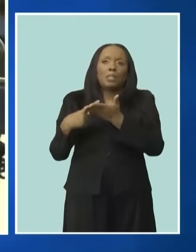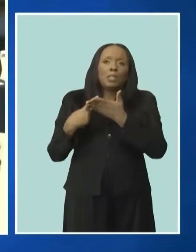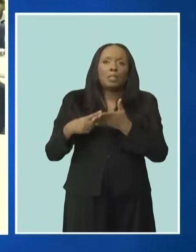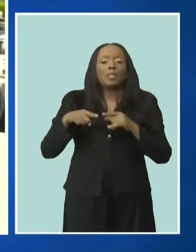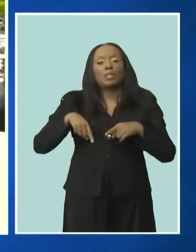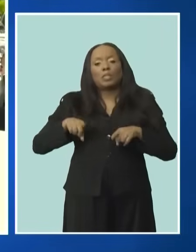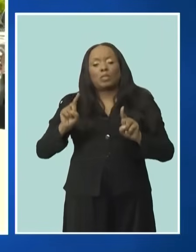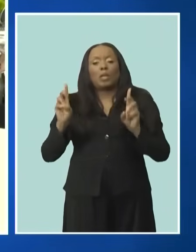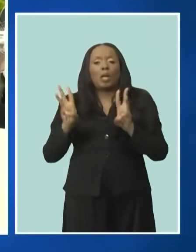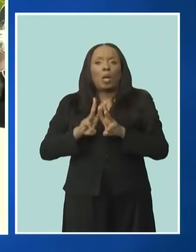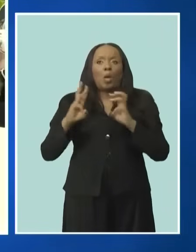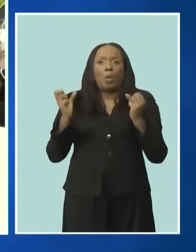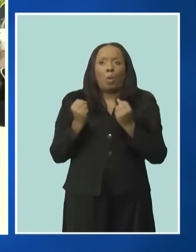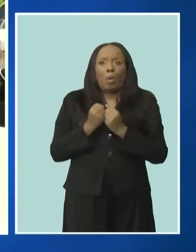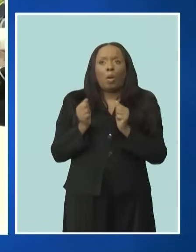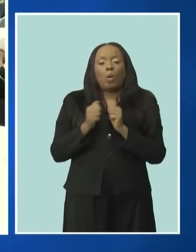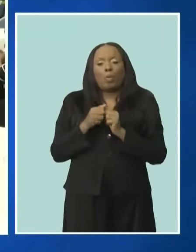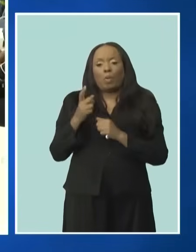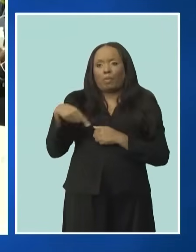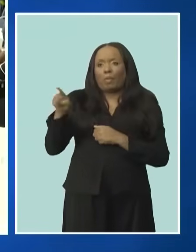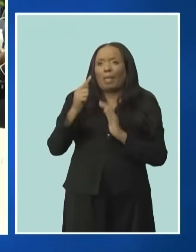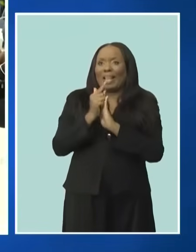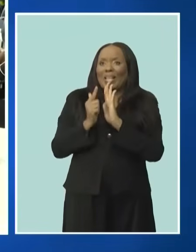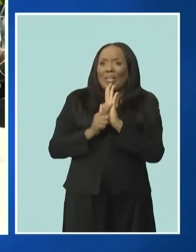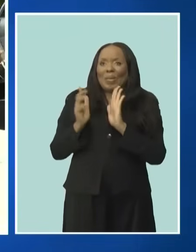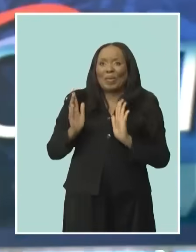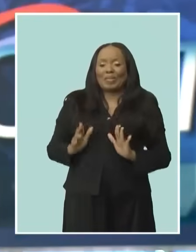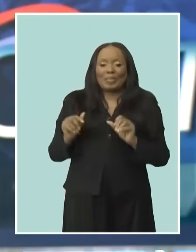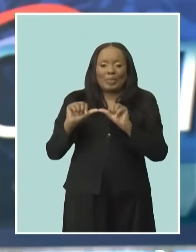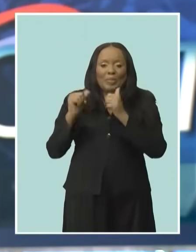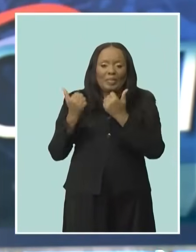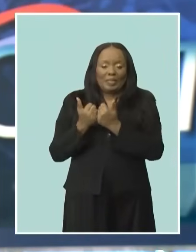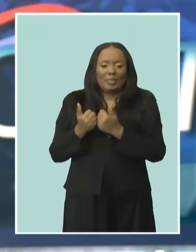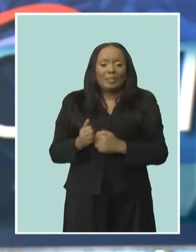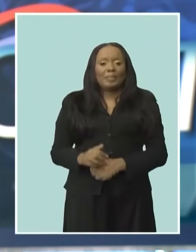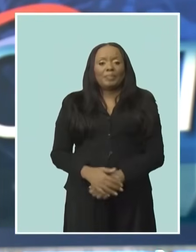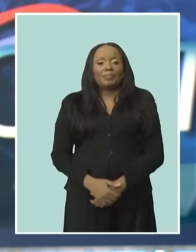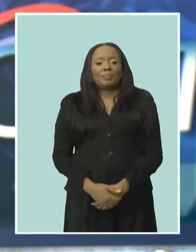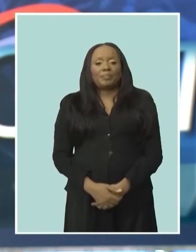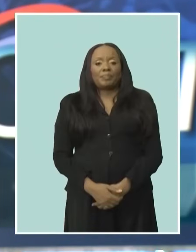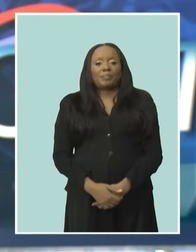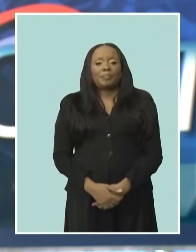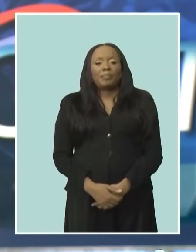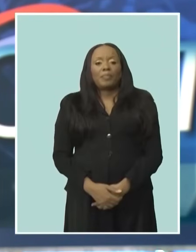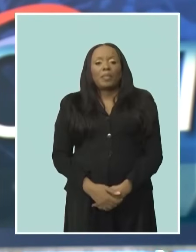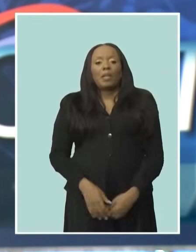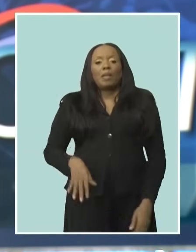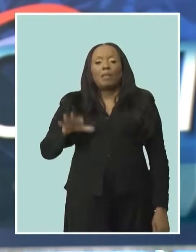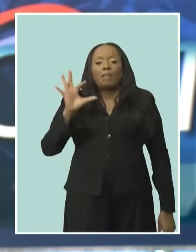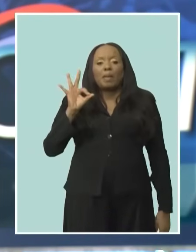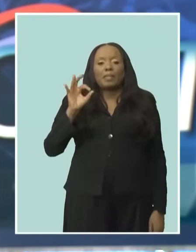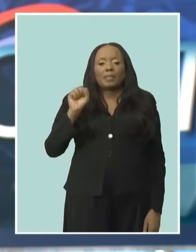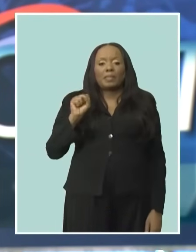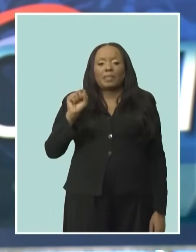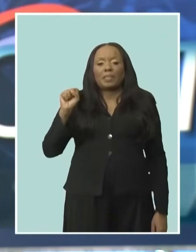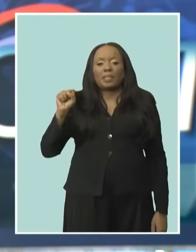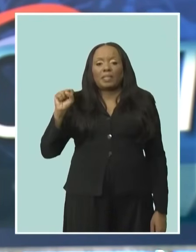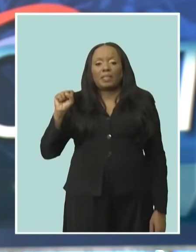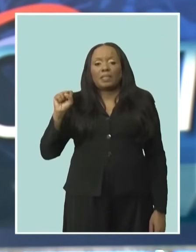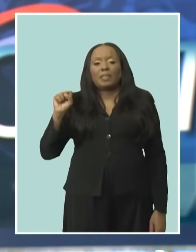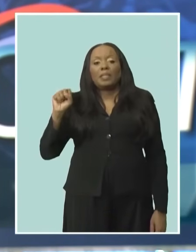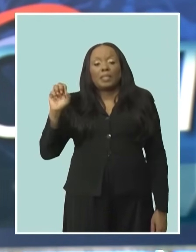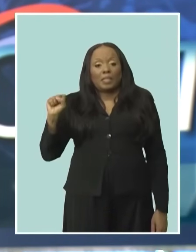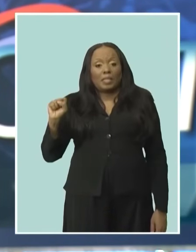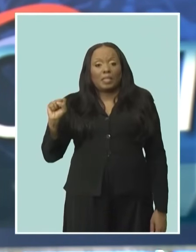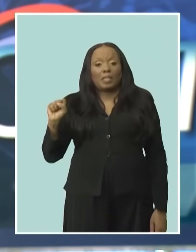symposium. Anesta Henry, CBC News. Classes were interrupted at Frederick Smith